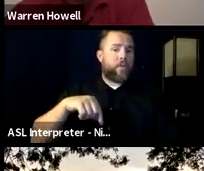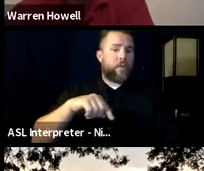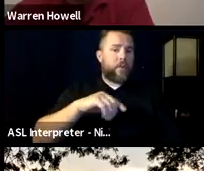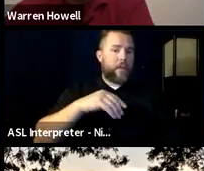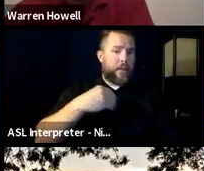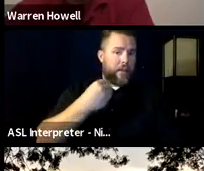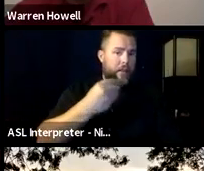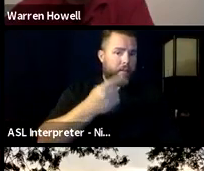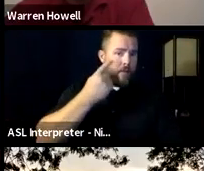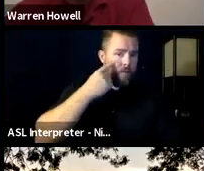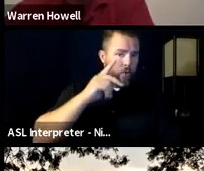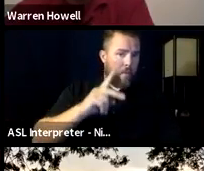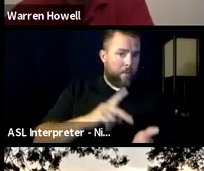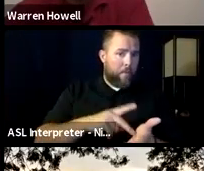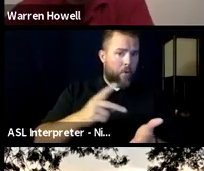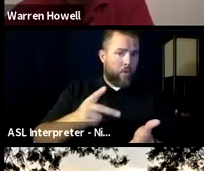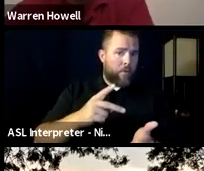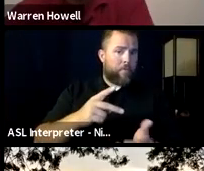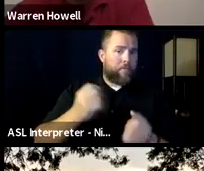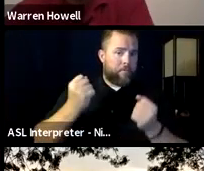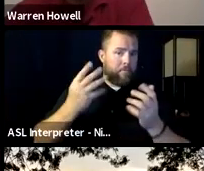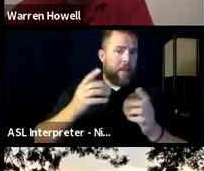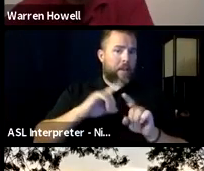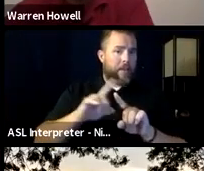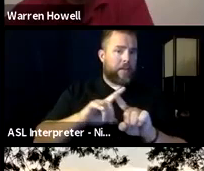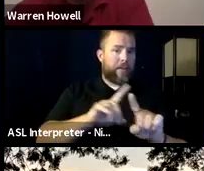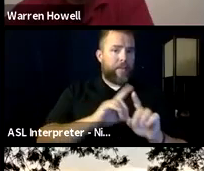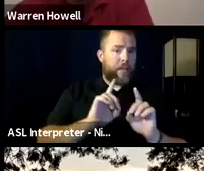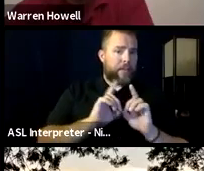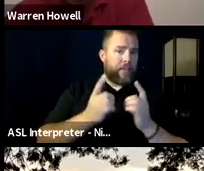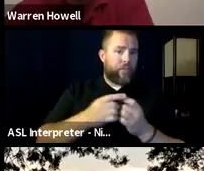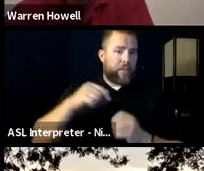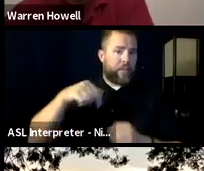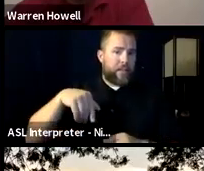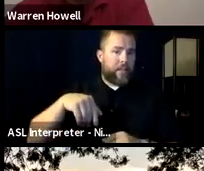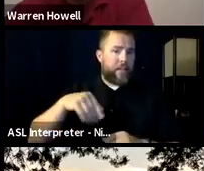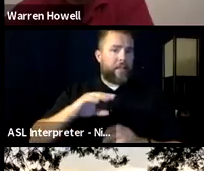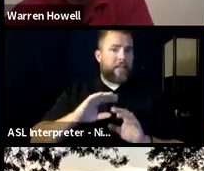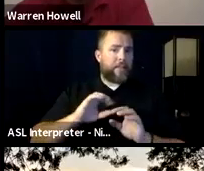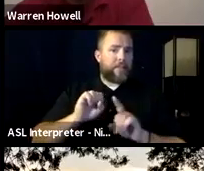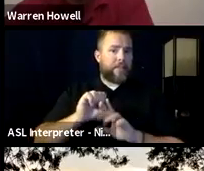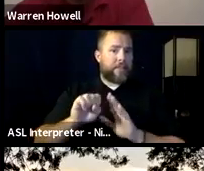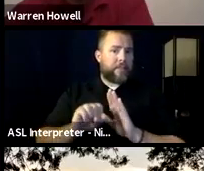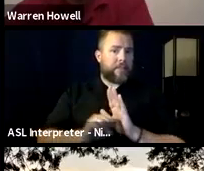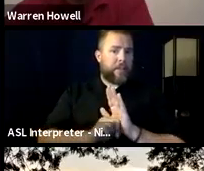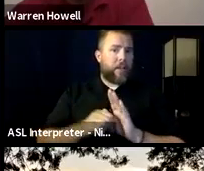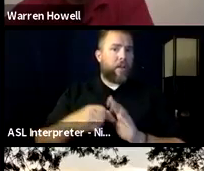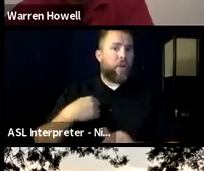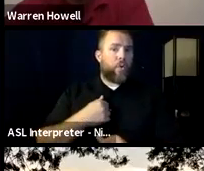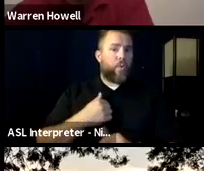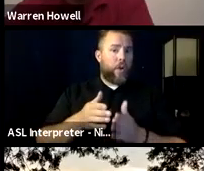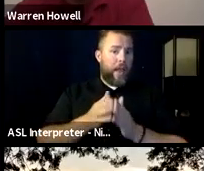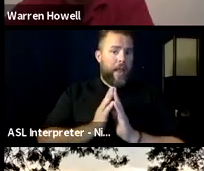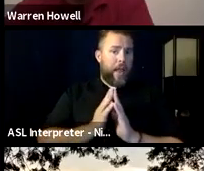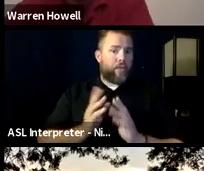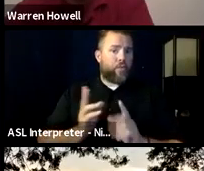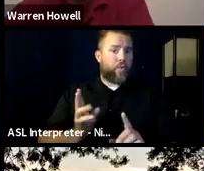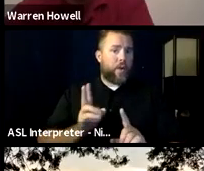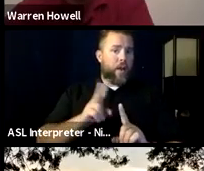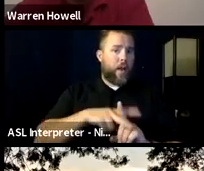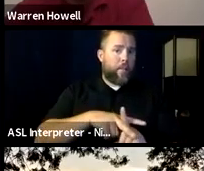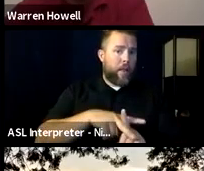districts in the state. And so we are asking this policy be put in place so that we